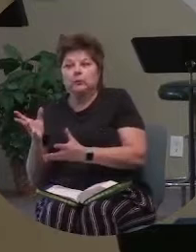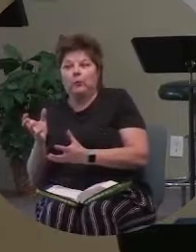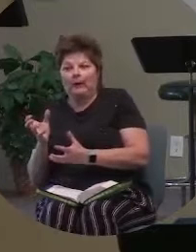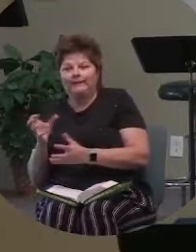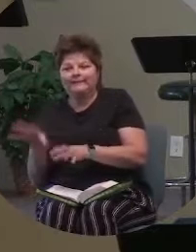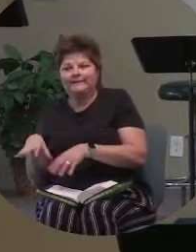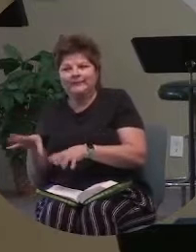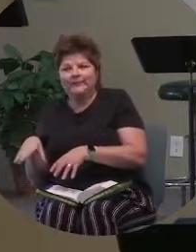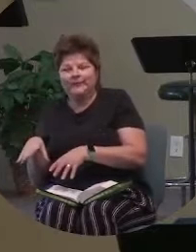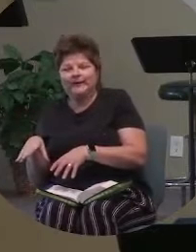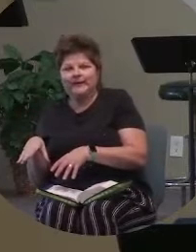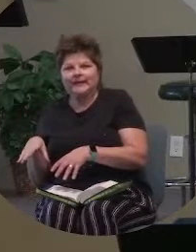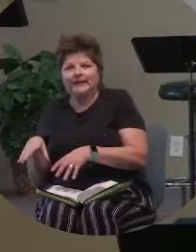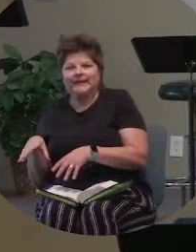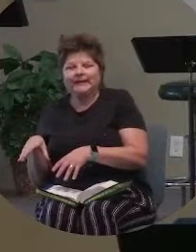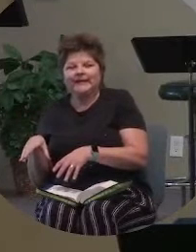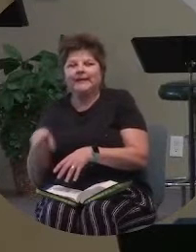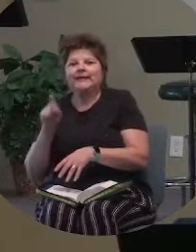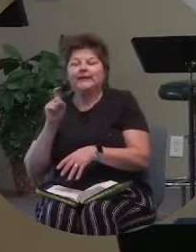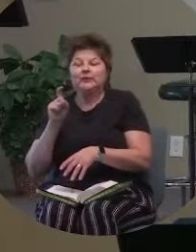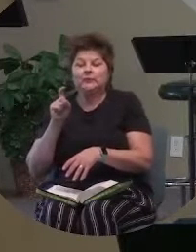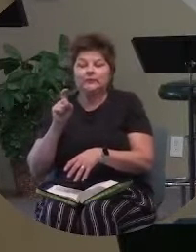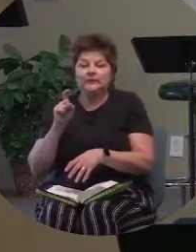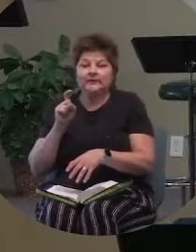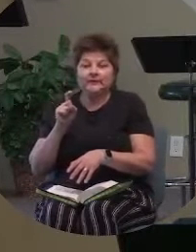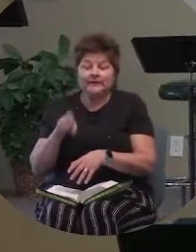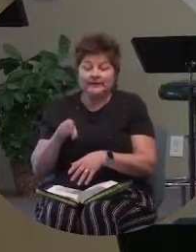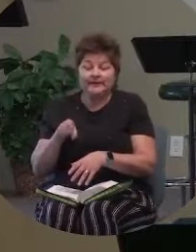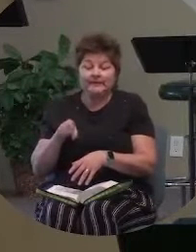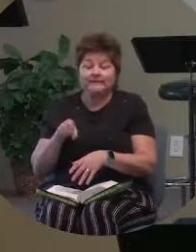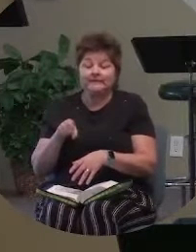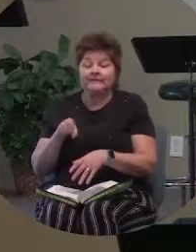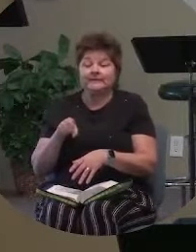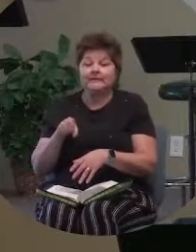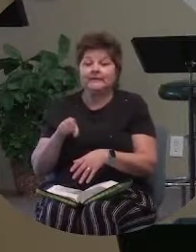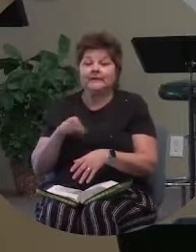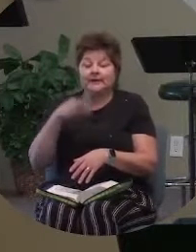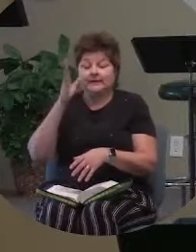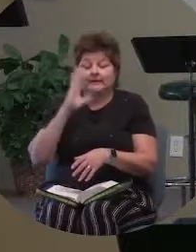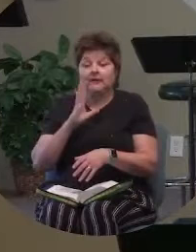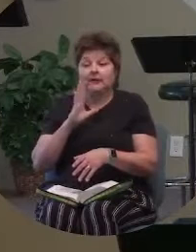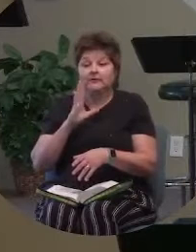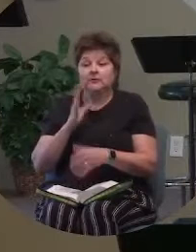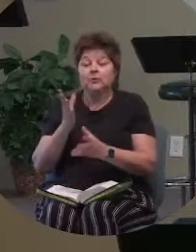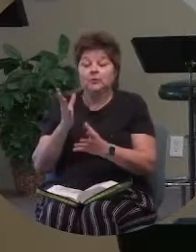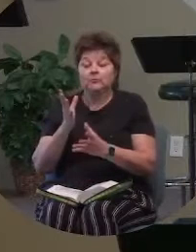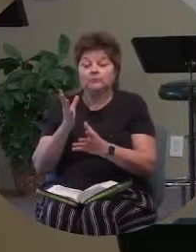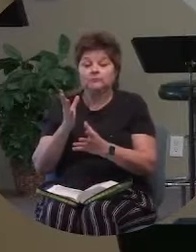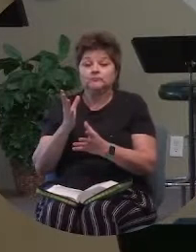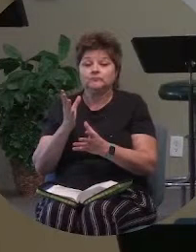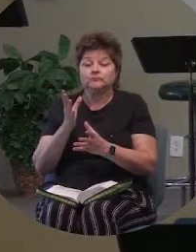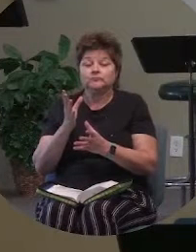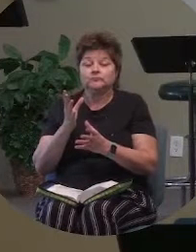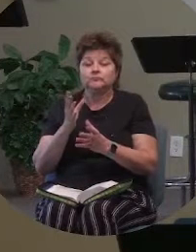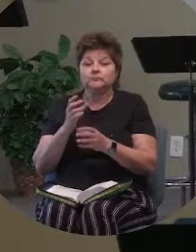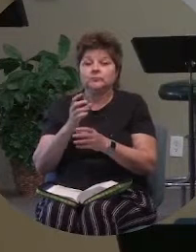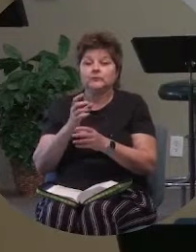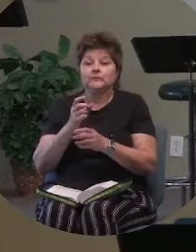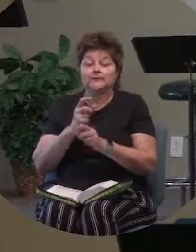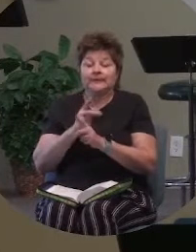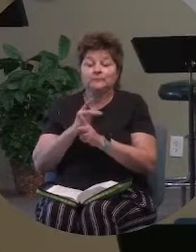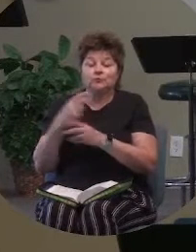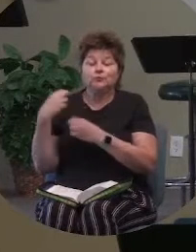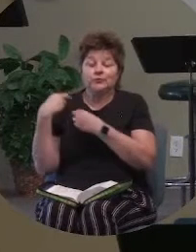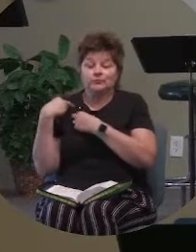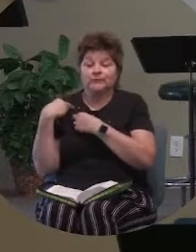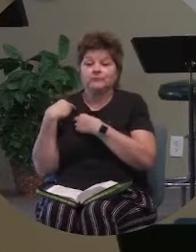do. You need to be, and God holds you accountable for what you ought to do. Because